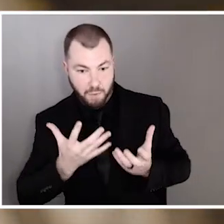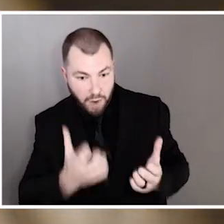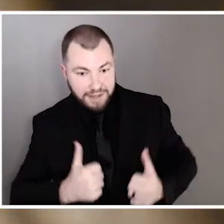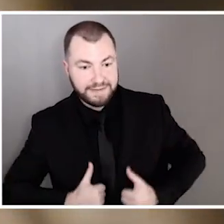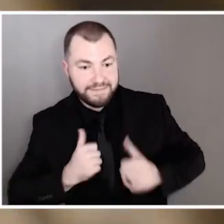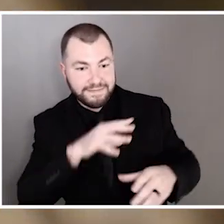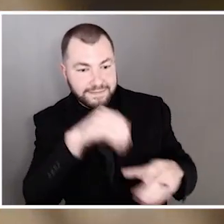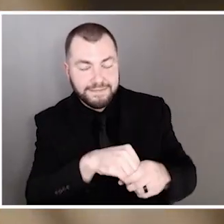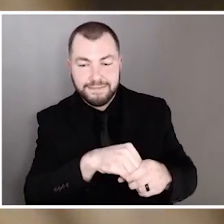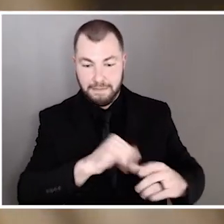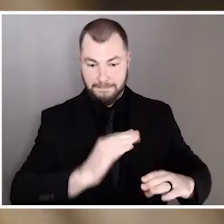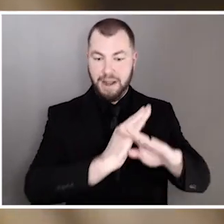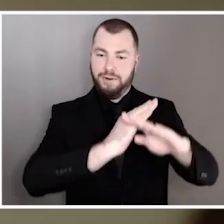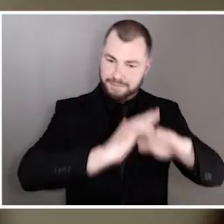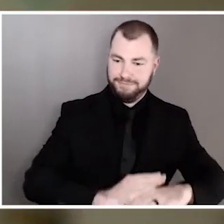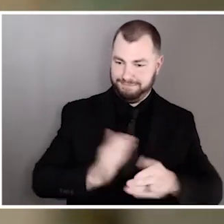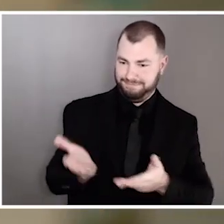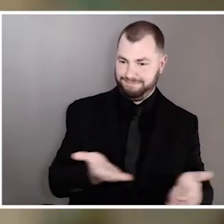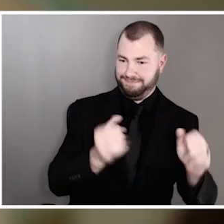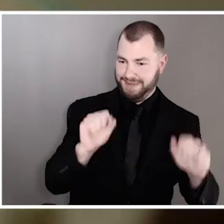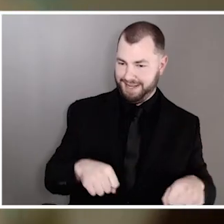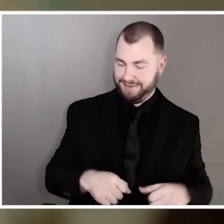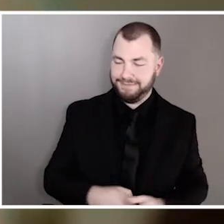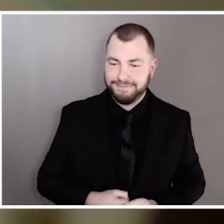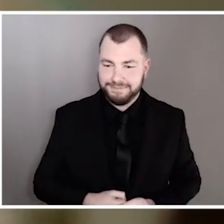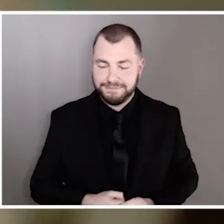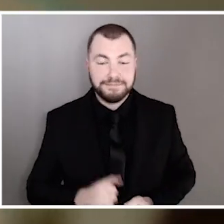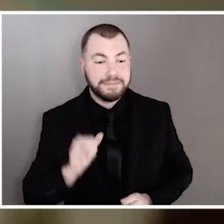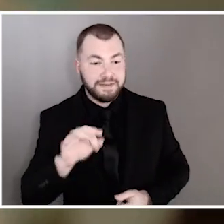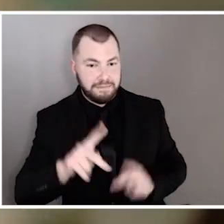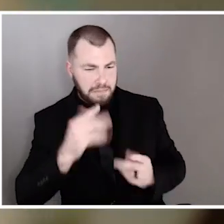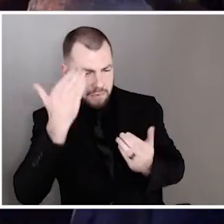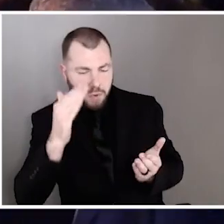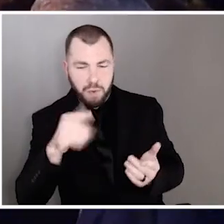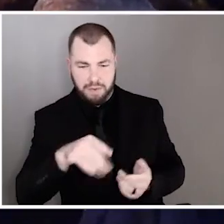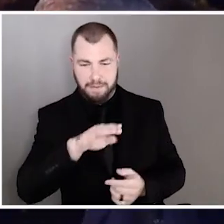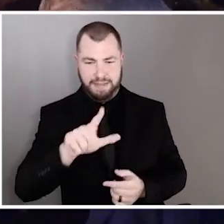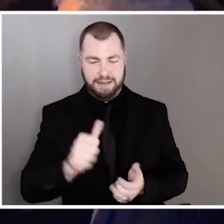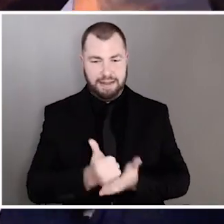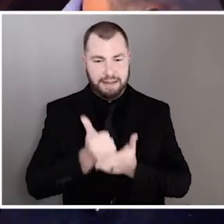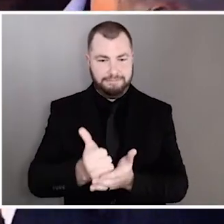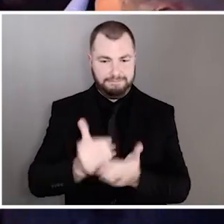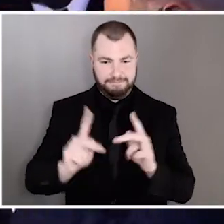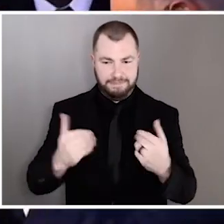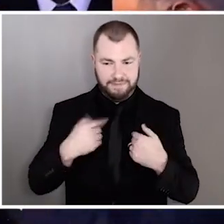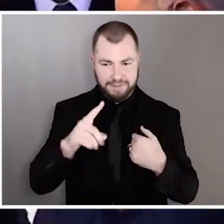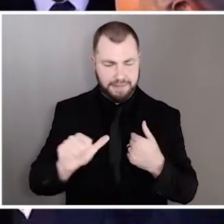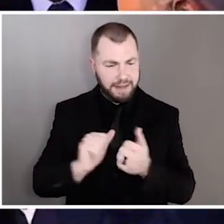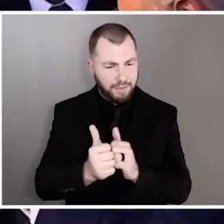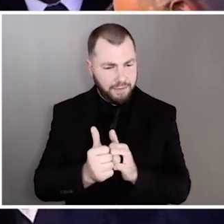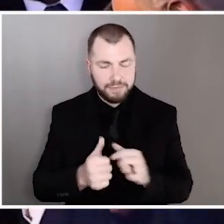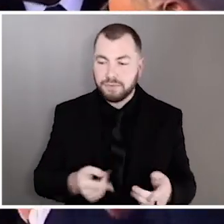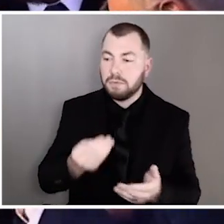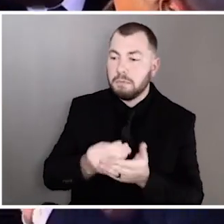choosing. For those that don't know, how exactly is this bill going to benefit people with disabilities? Well, we set money aside